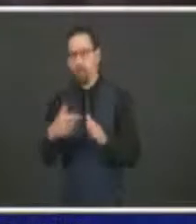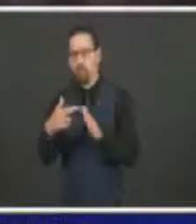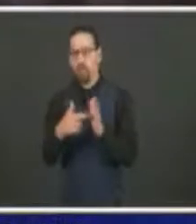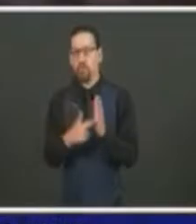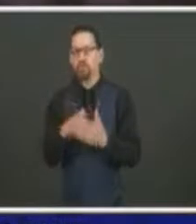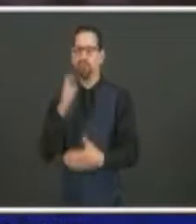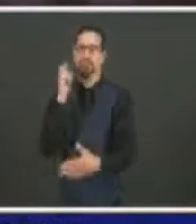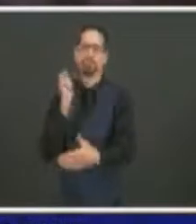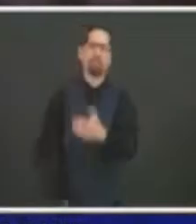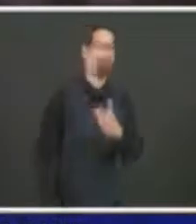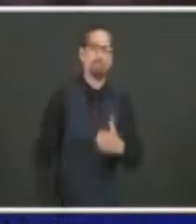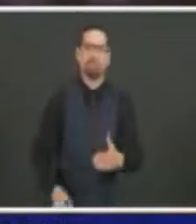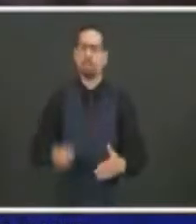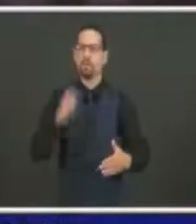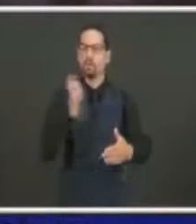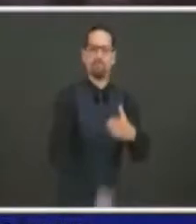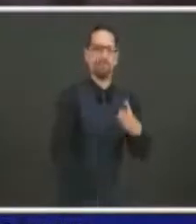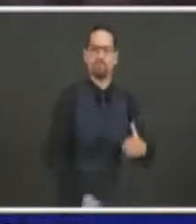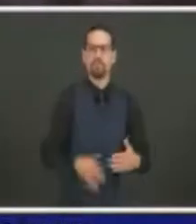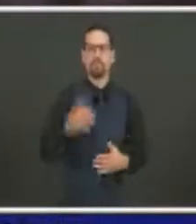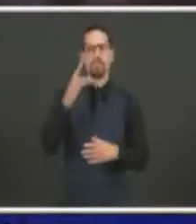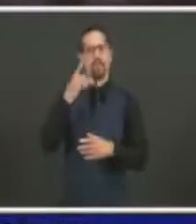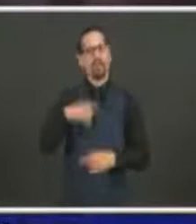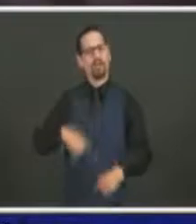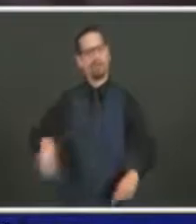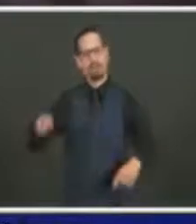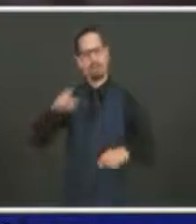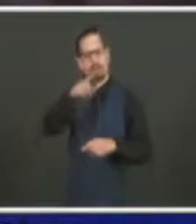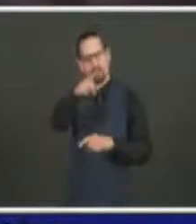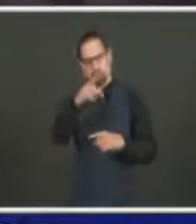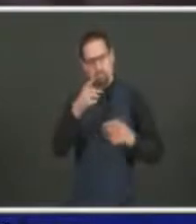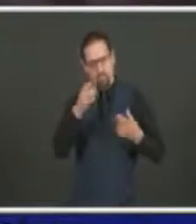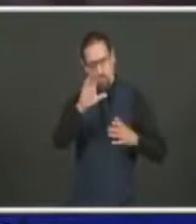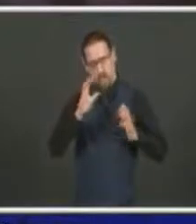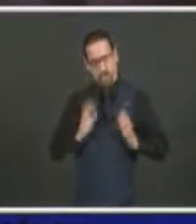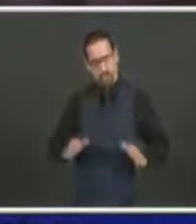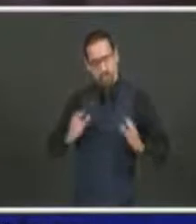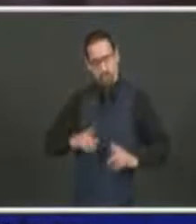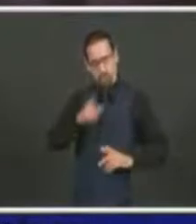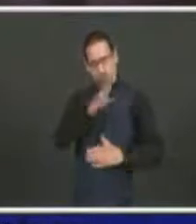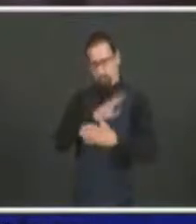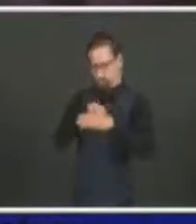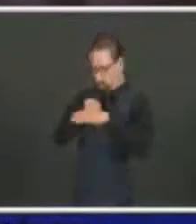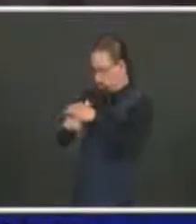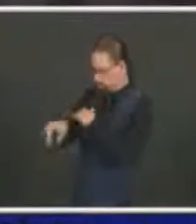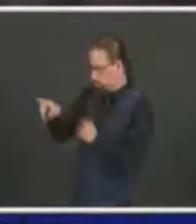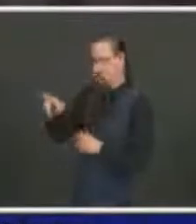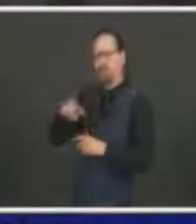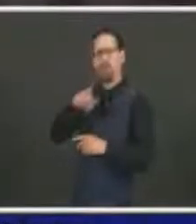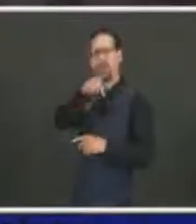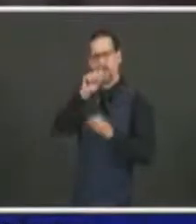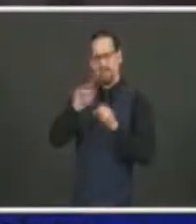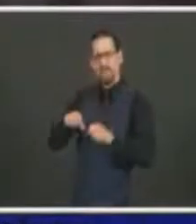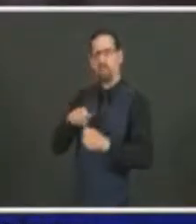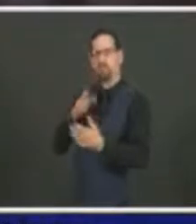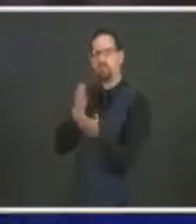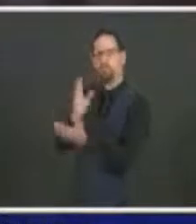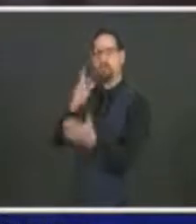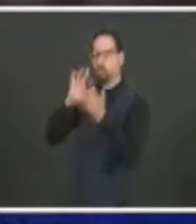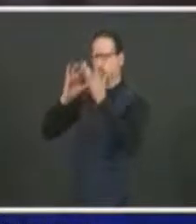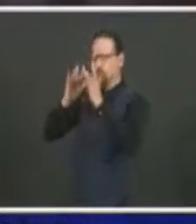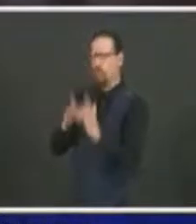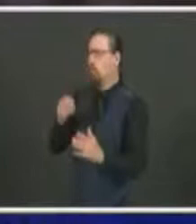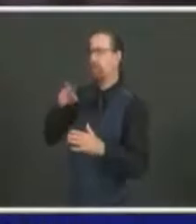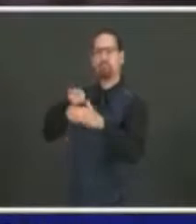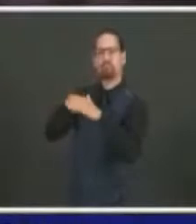able to know, is this a restaurant or a company that's following the rules or